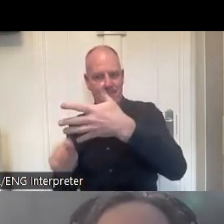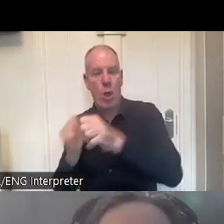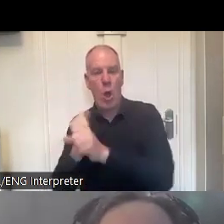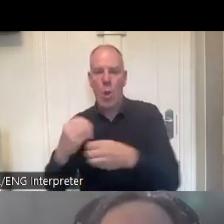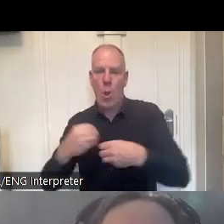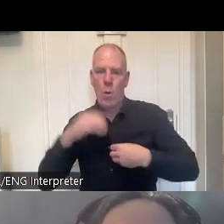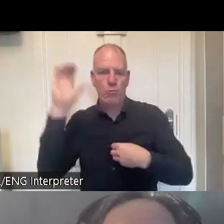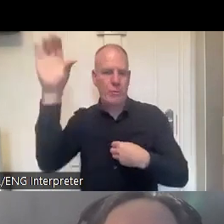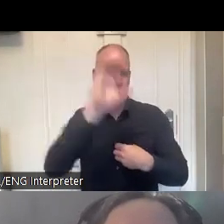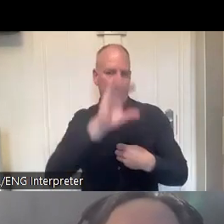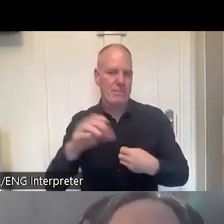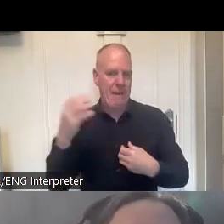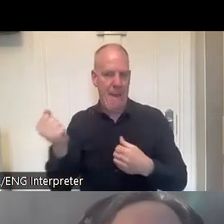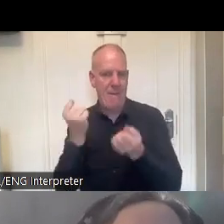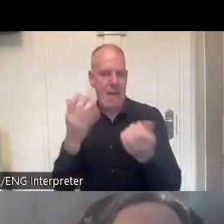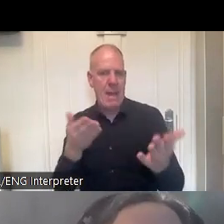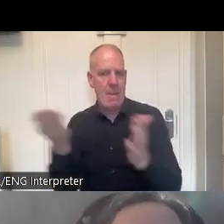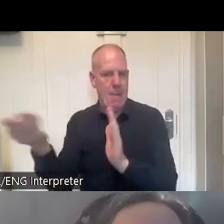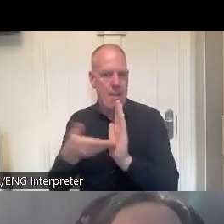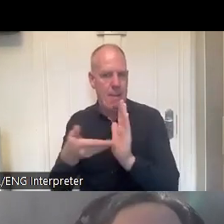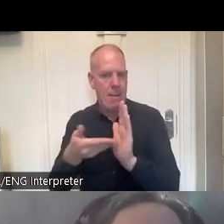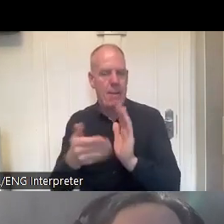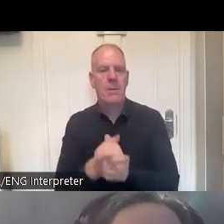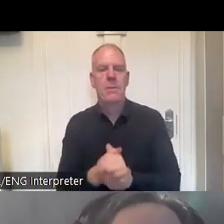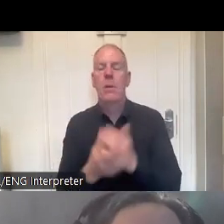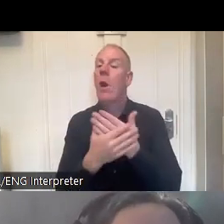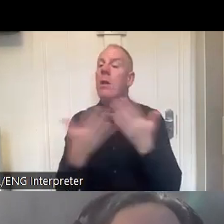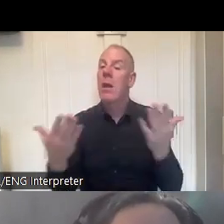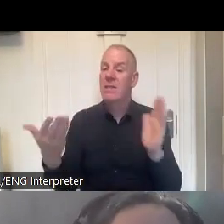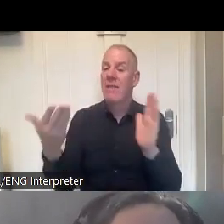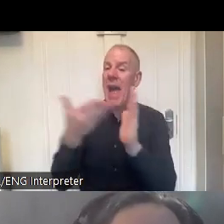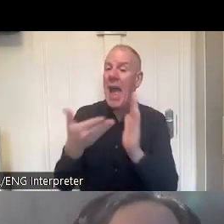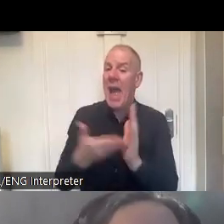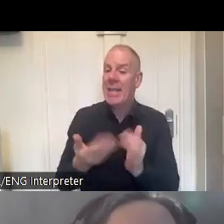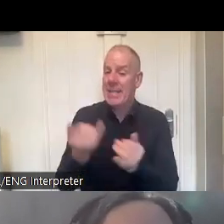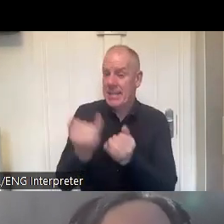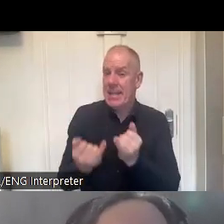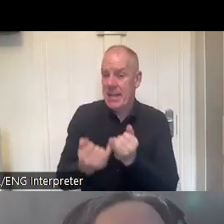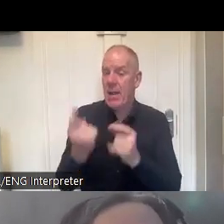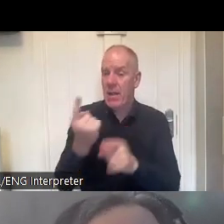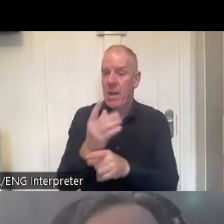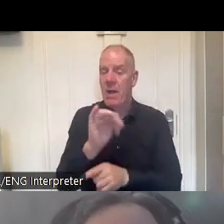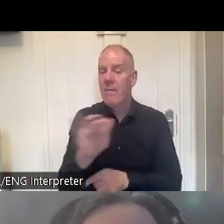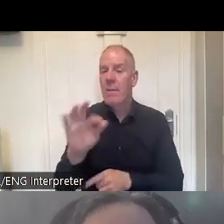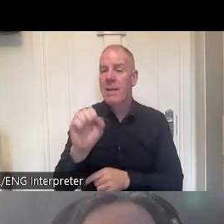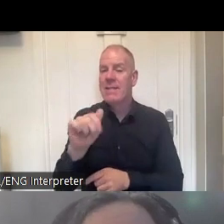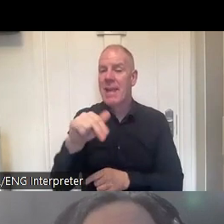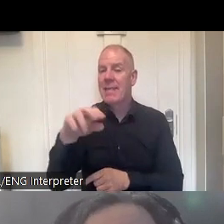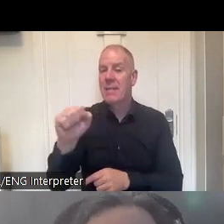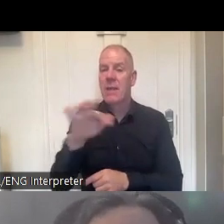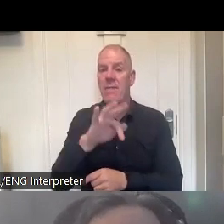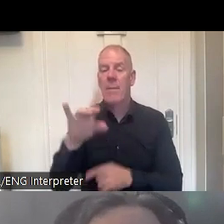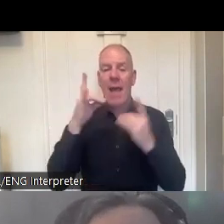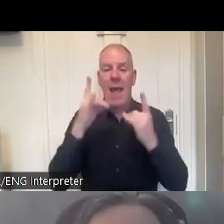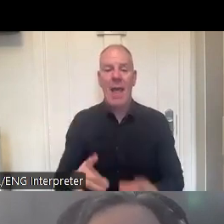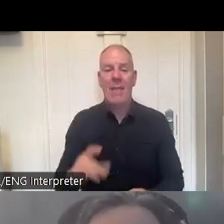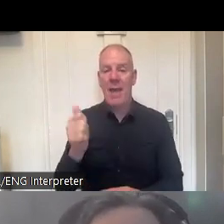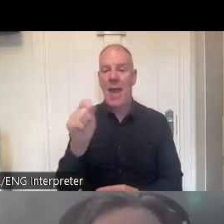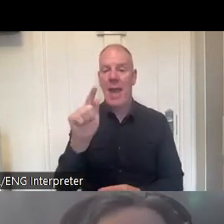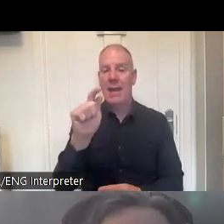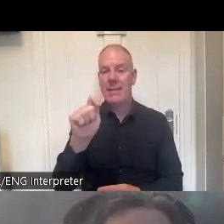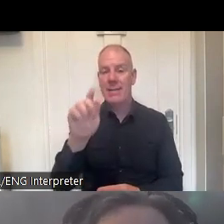regions. So many additional parameters from the census are available in Health Atlas, which is also